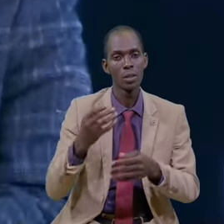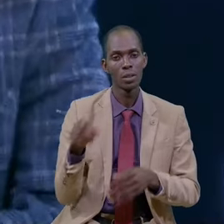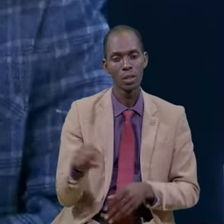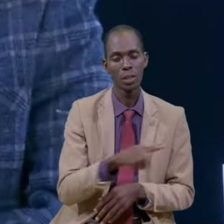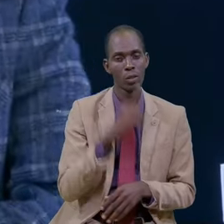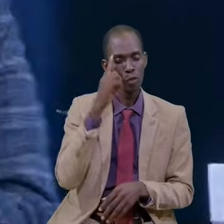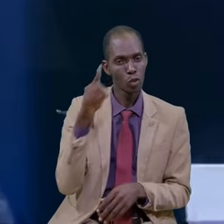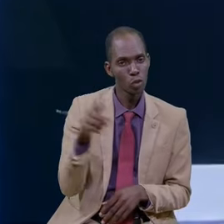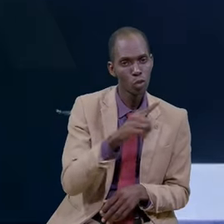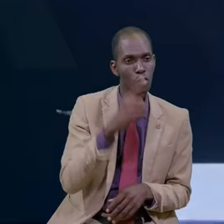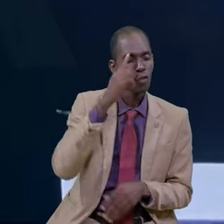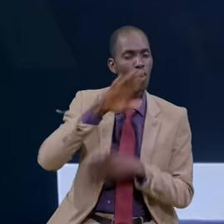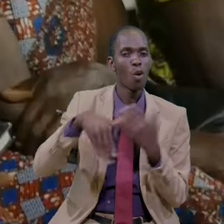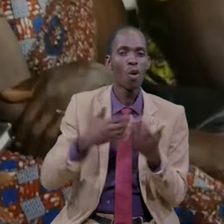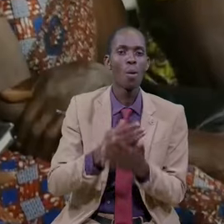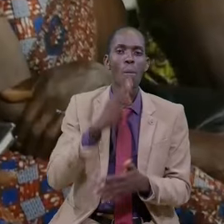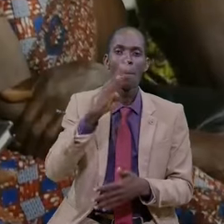all by Grace